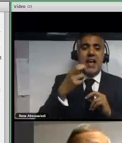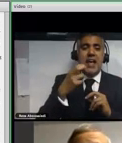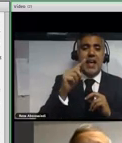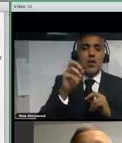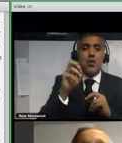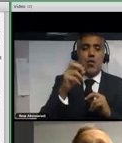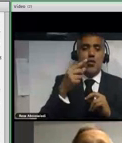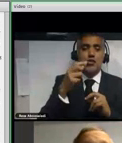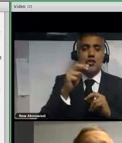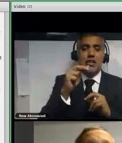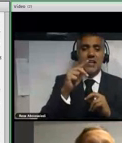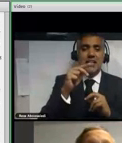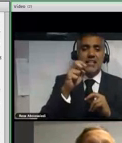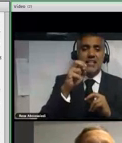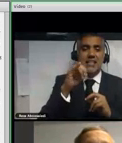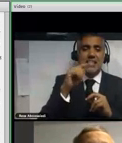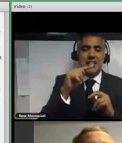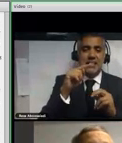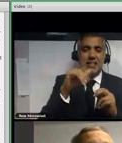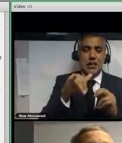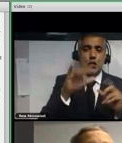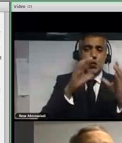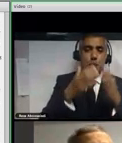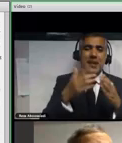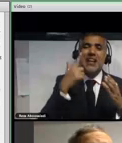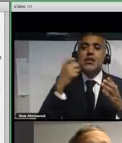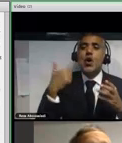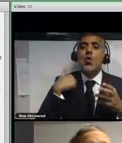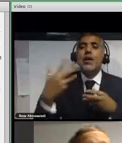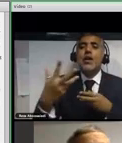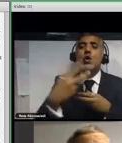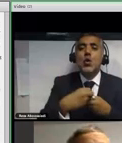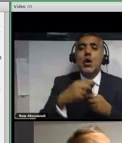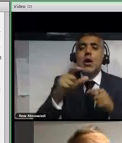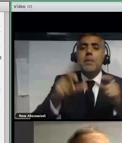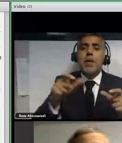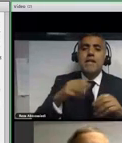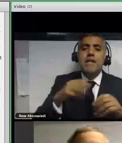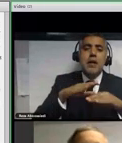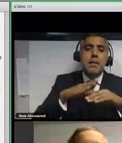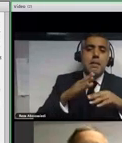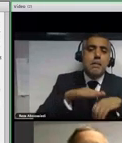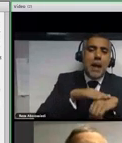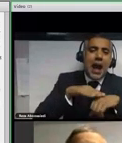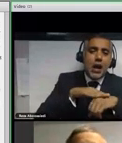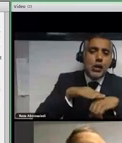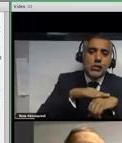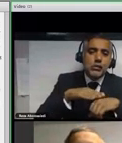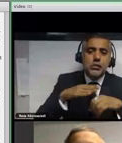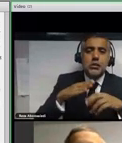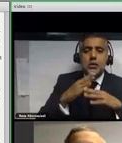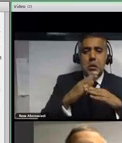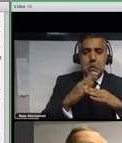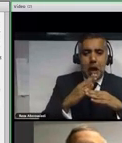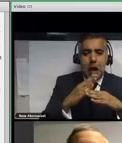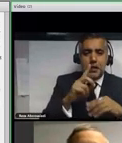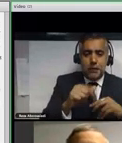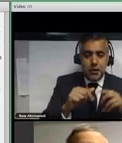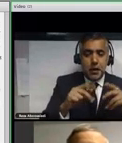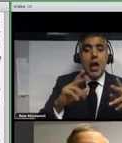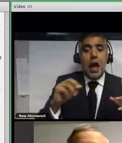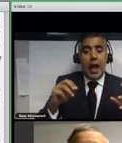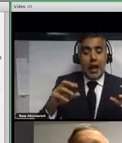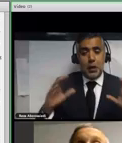only that, because we start including lots of people with more mild difficulties, the difference between people with and